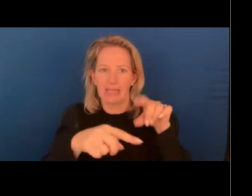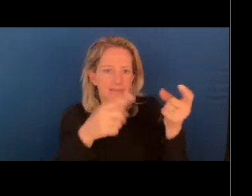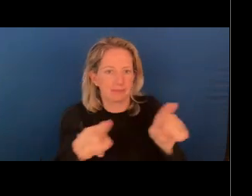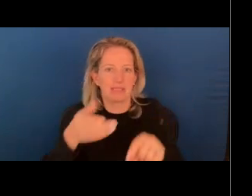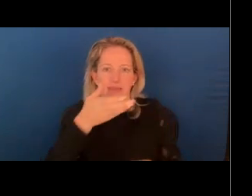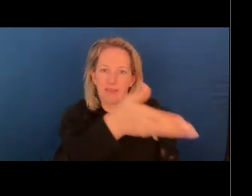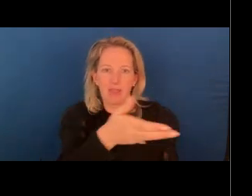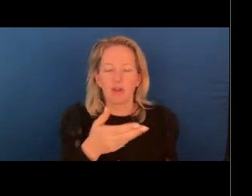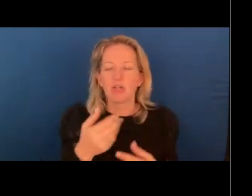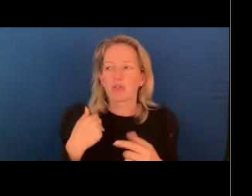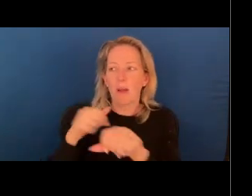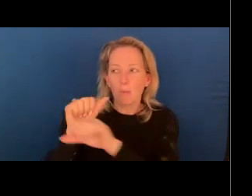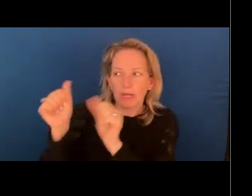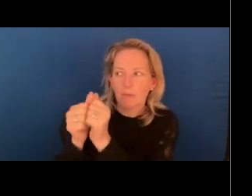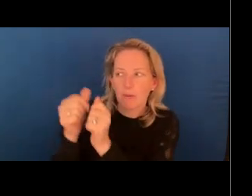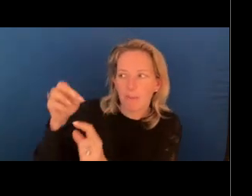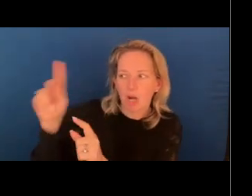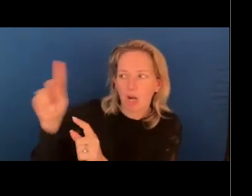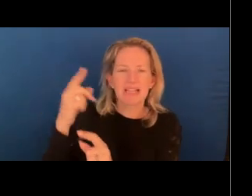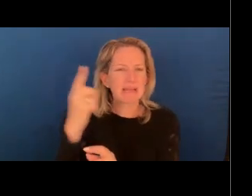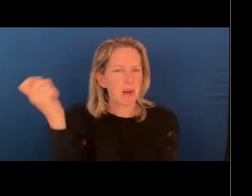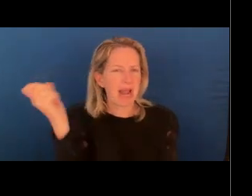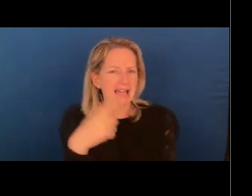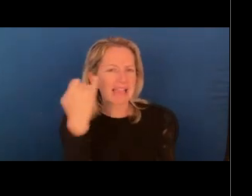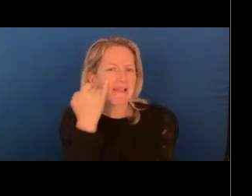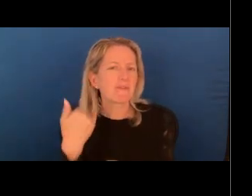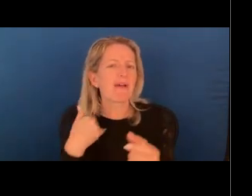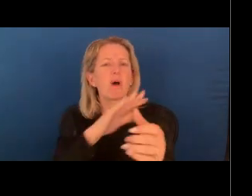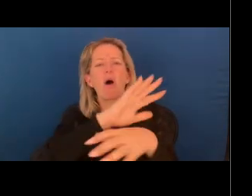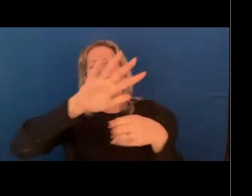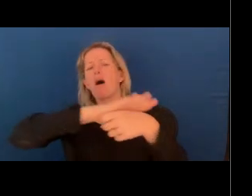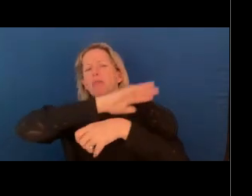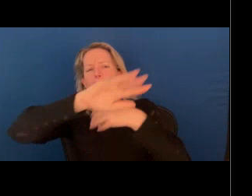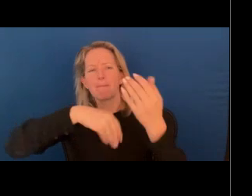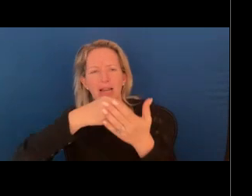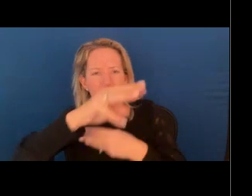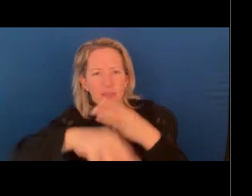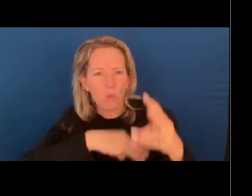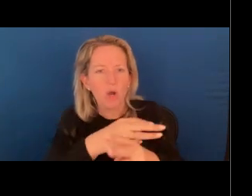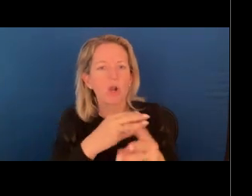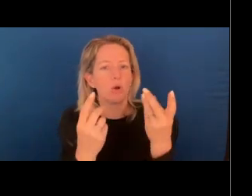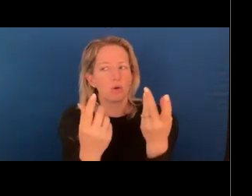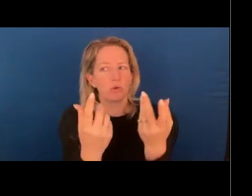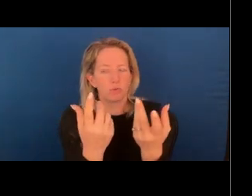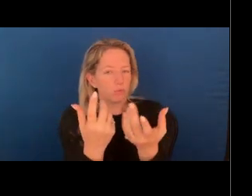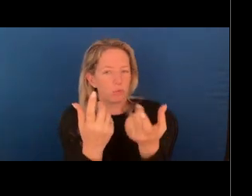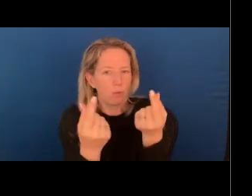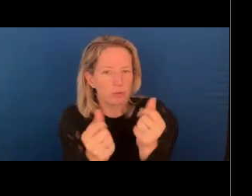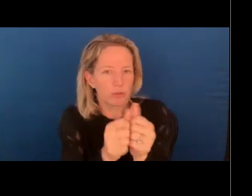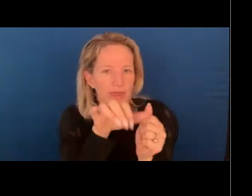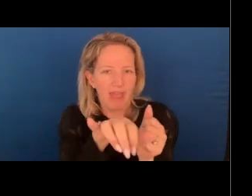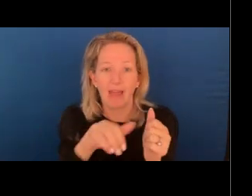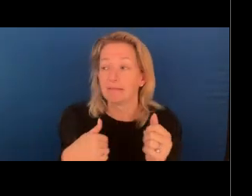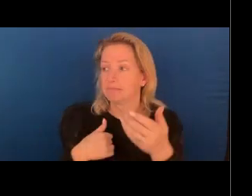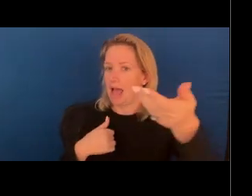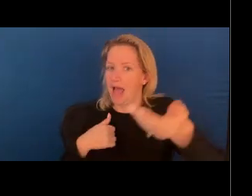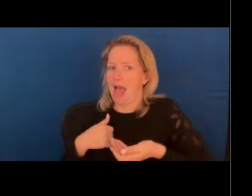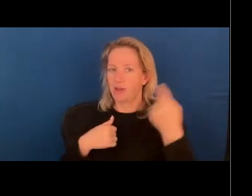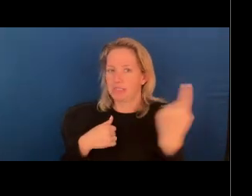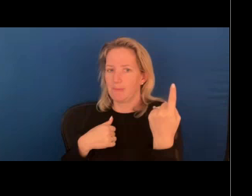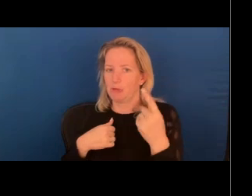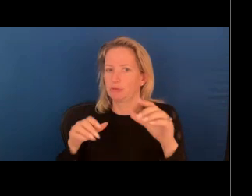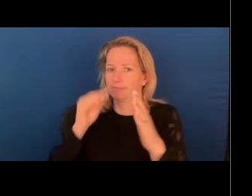asked earlier, if you had all the money in the world, what would you do with it? And I said, I would have someone do my paperwork for me. Working with the